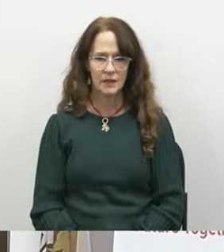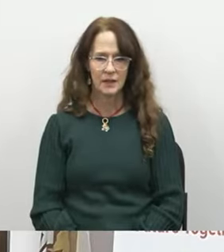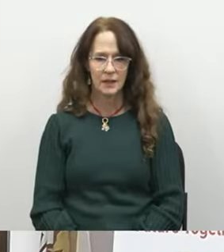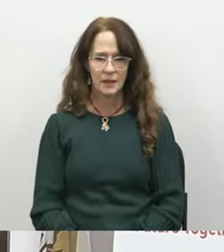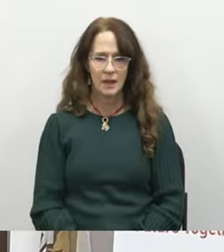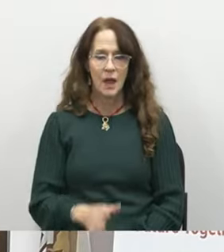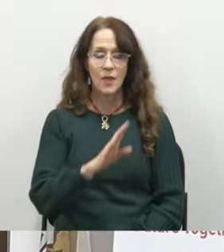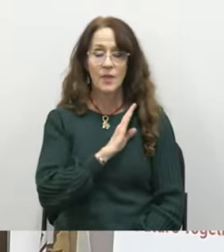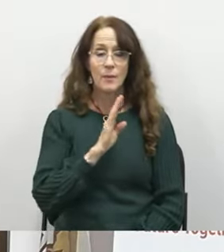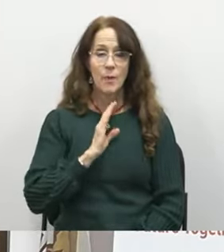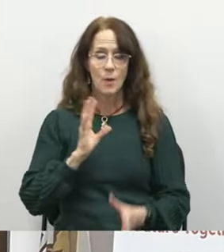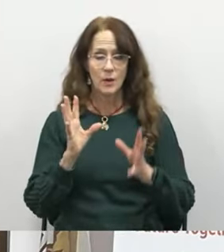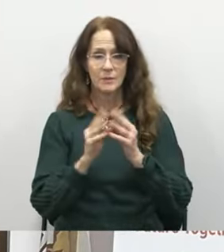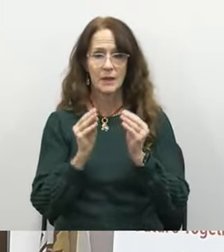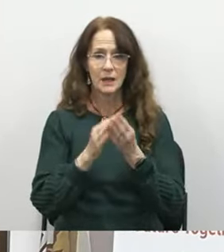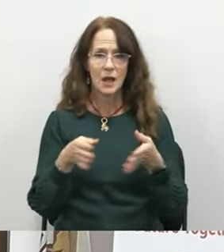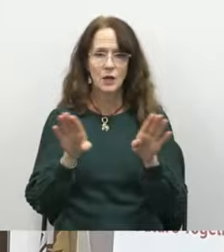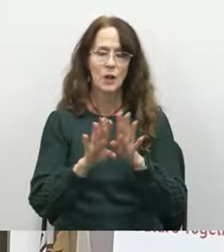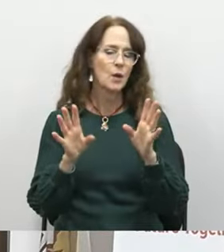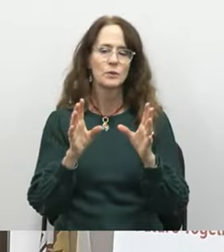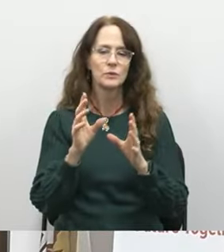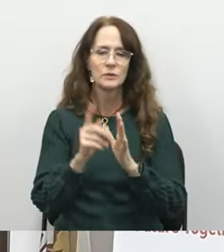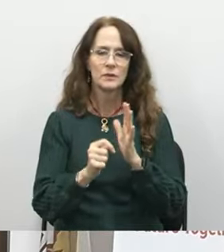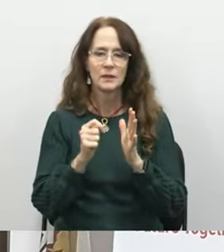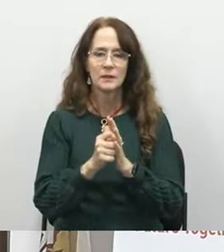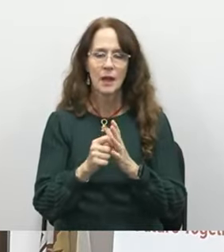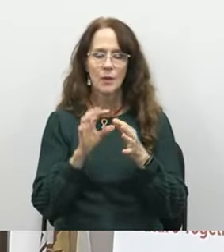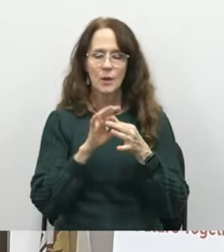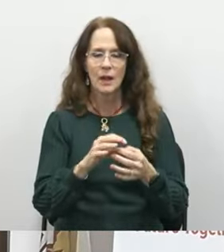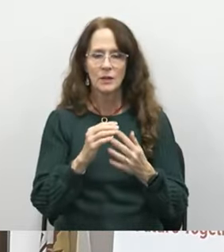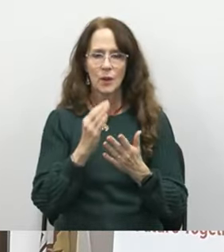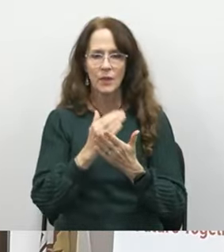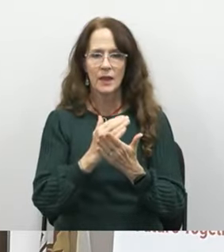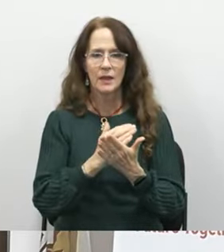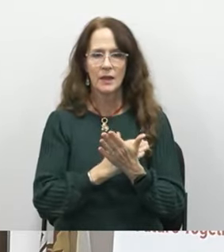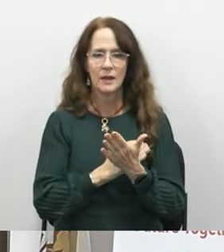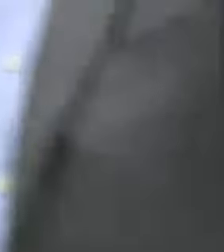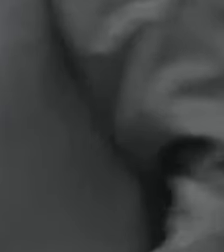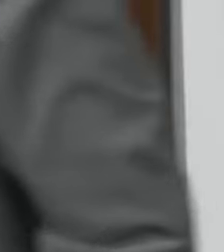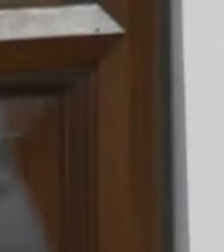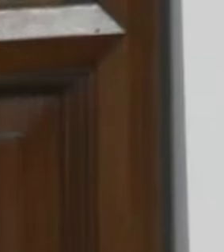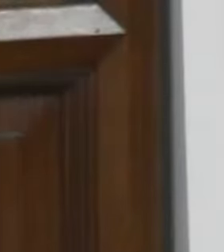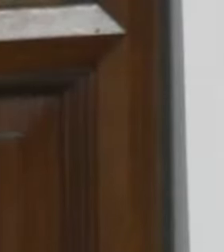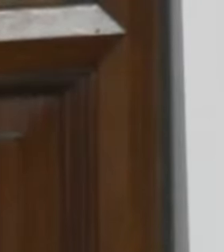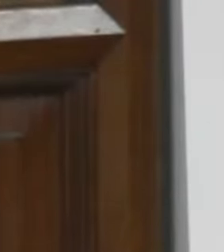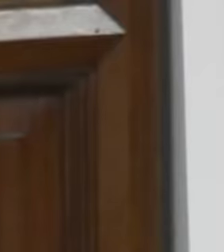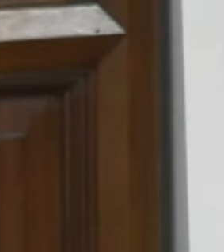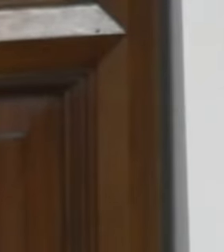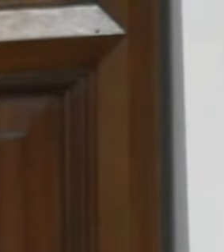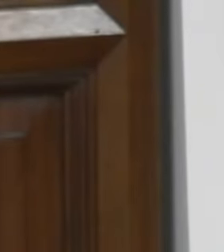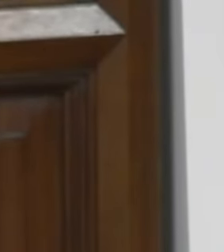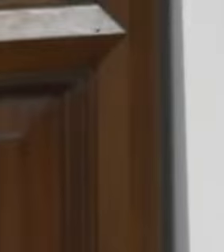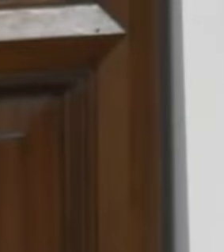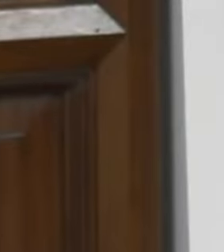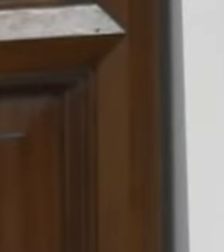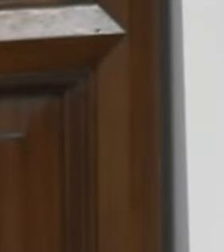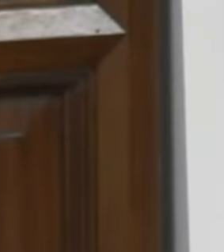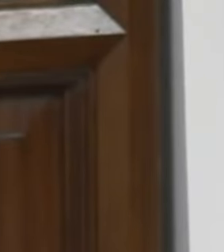The board has been meeting in closed session regarding matters listed on today's agenda. The board took action on the following